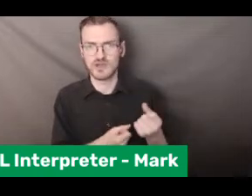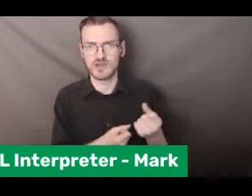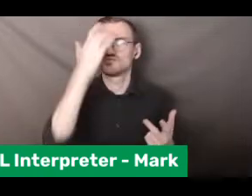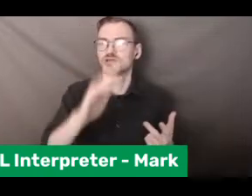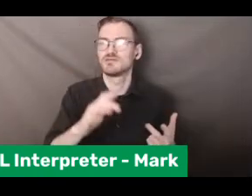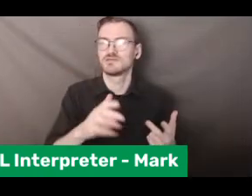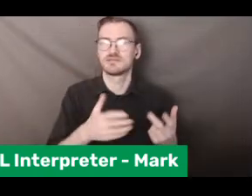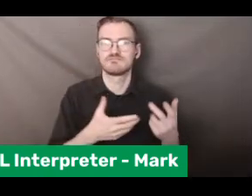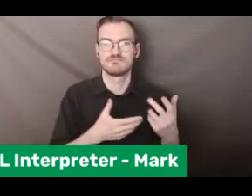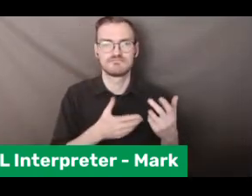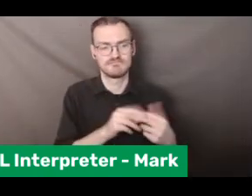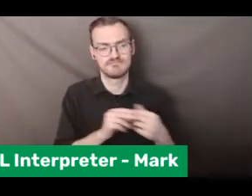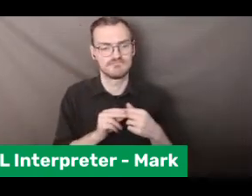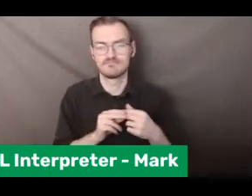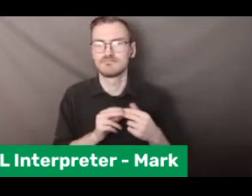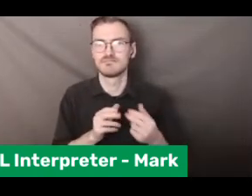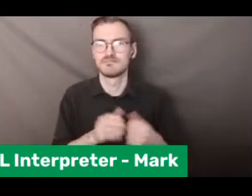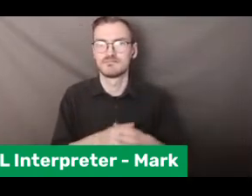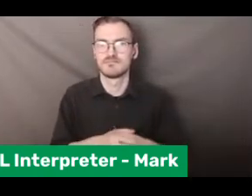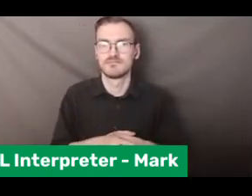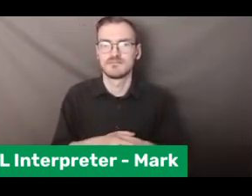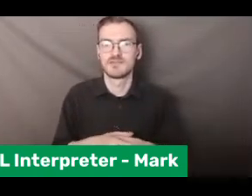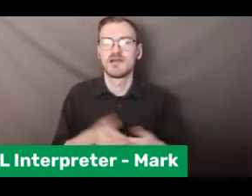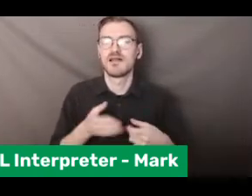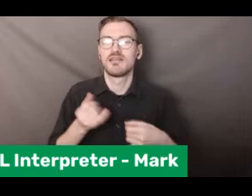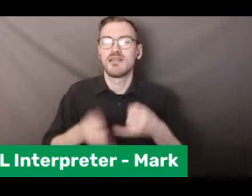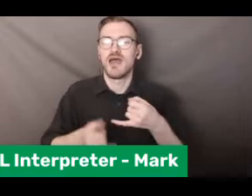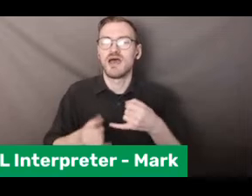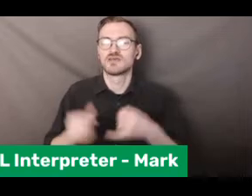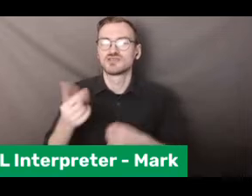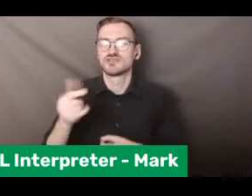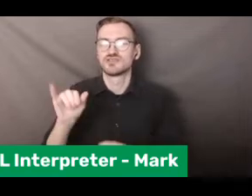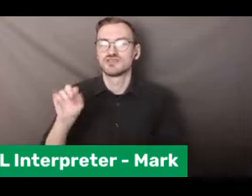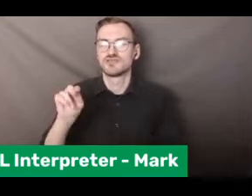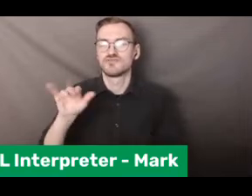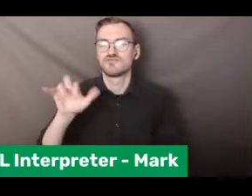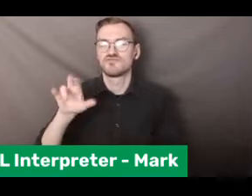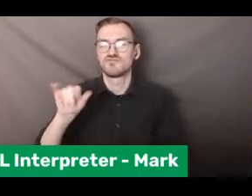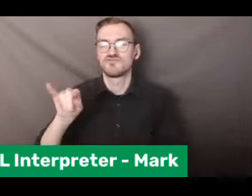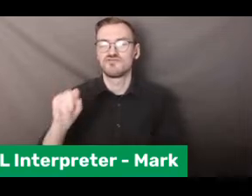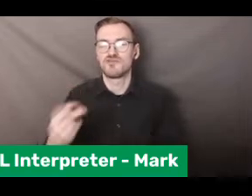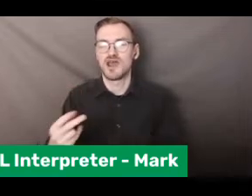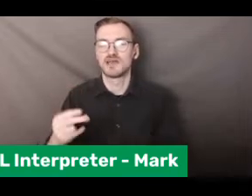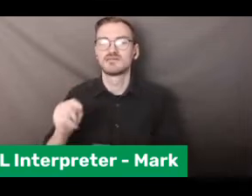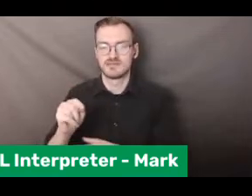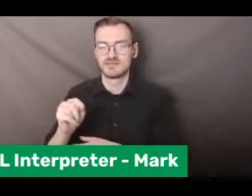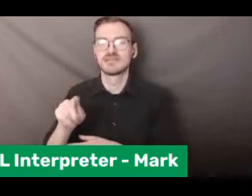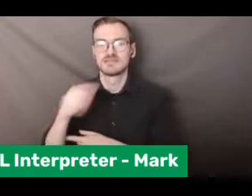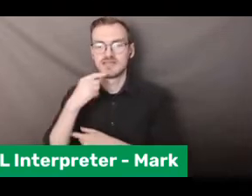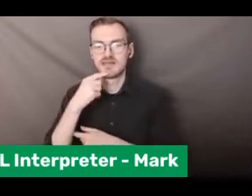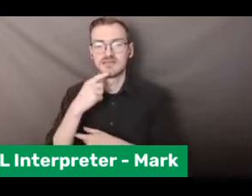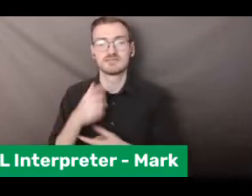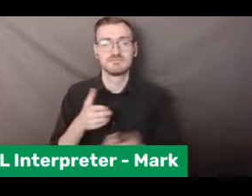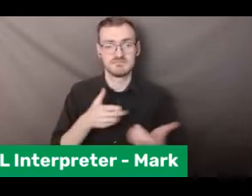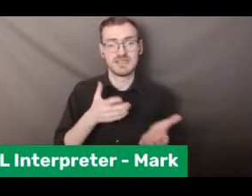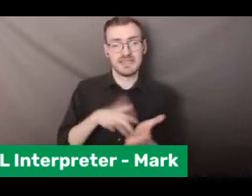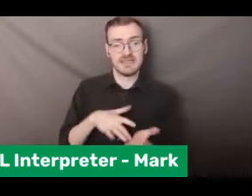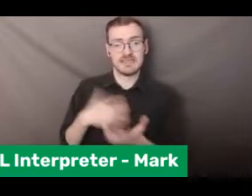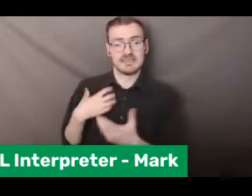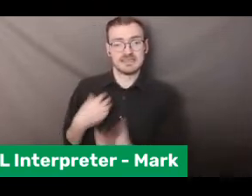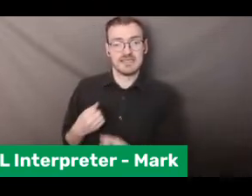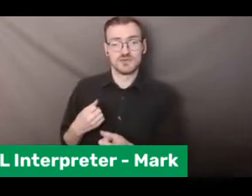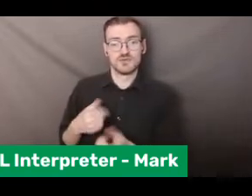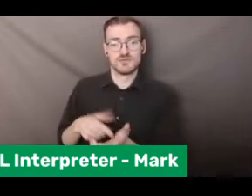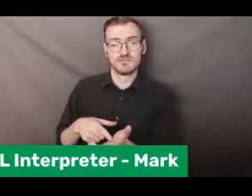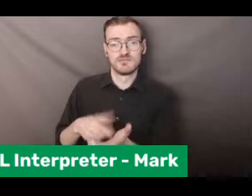Finally, Jen Wright says, and this is where I pick up, that healing-centered engagement is feeling for us too. I think those